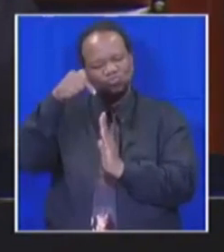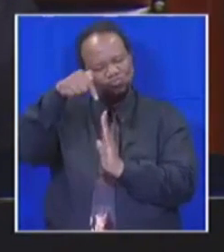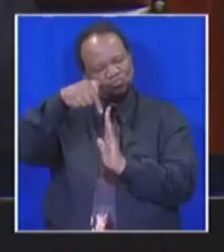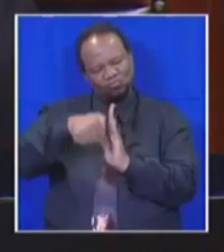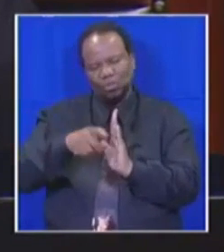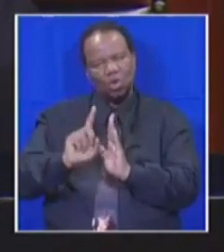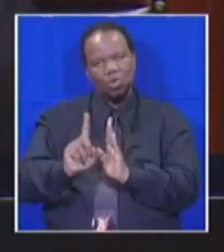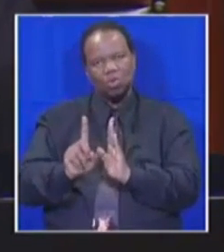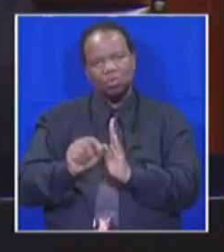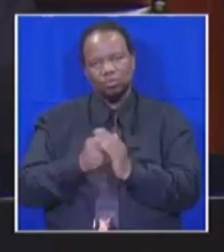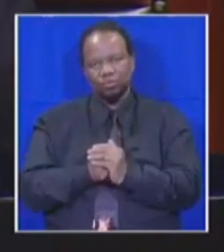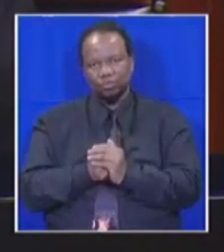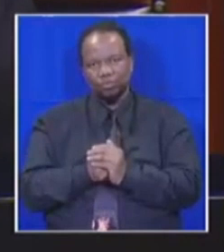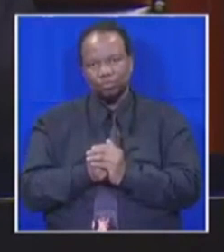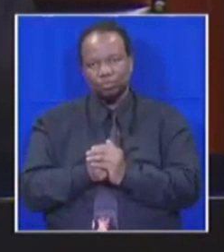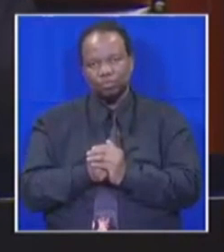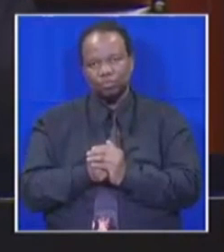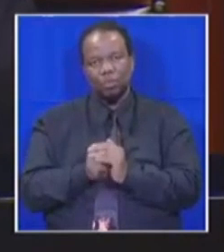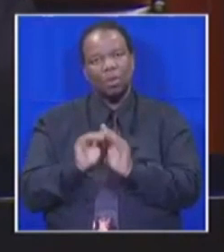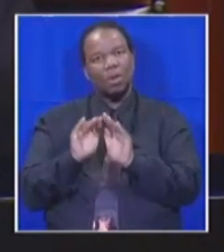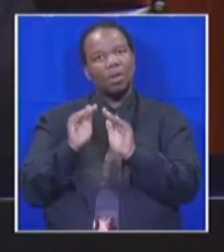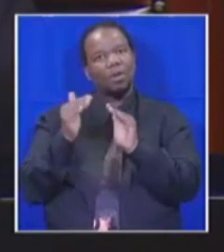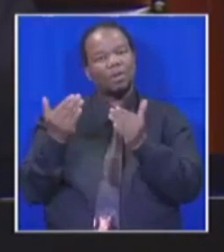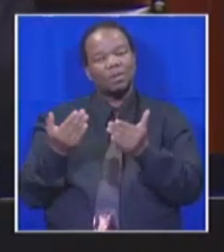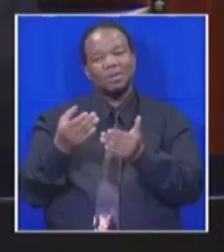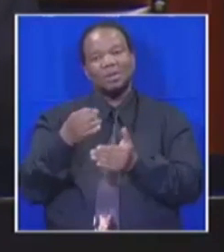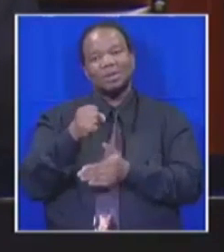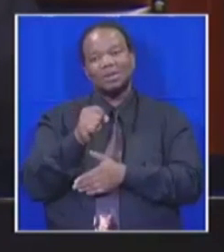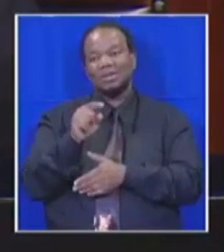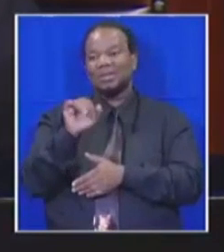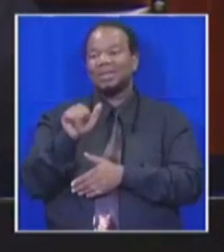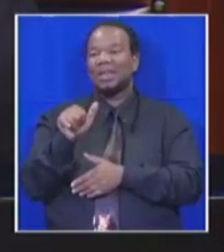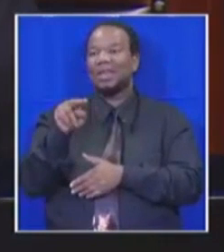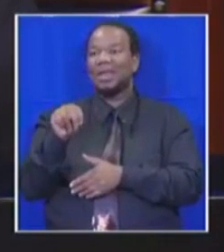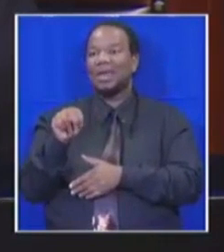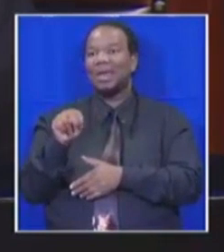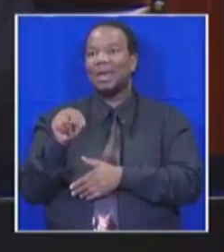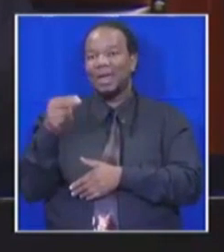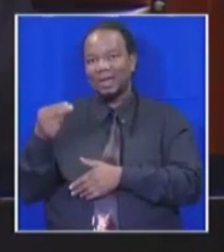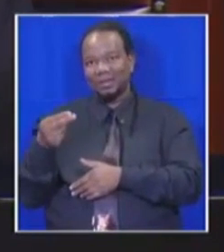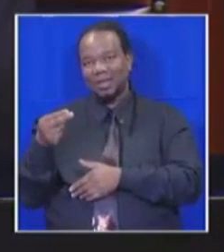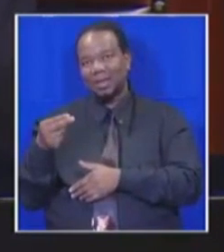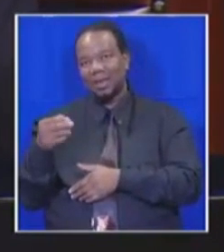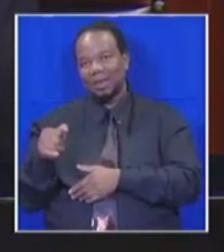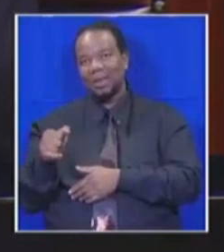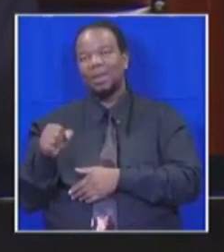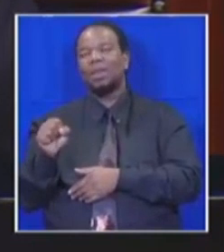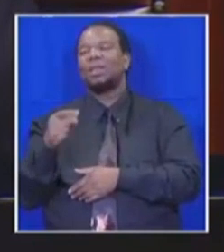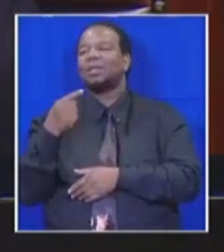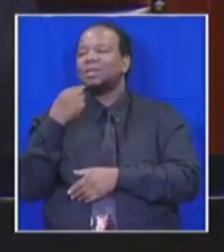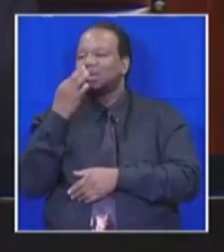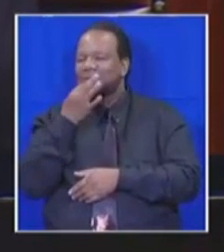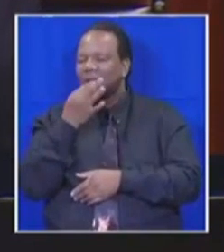issue that is raised by Honorable Steenhuisen is why I should put the question. And I